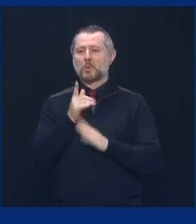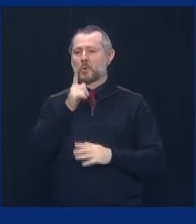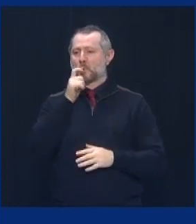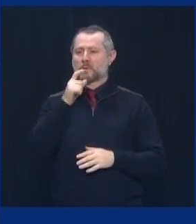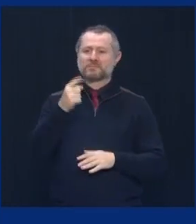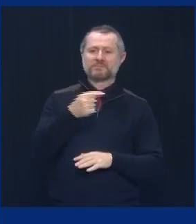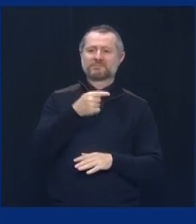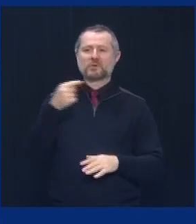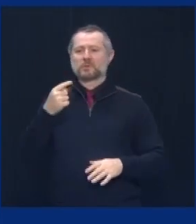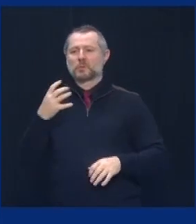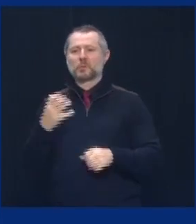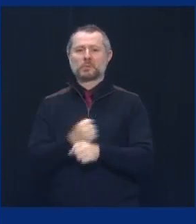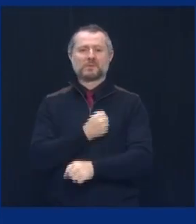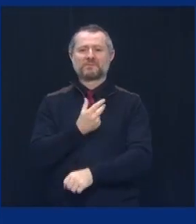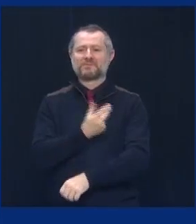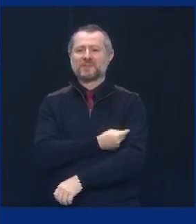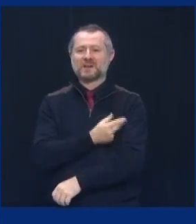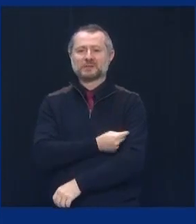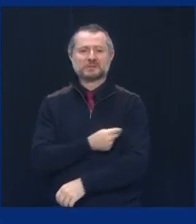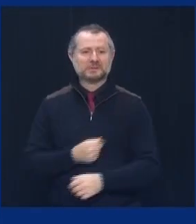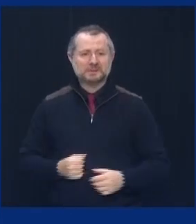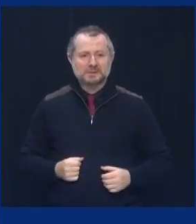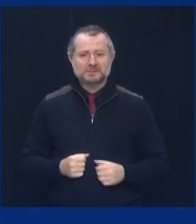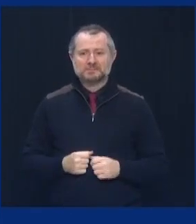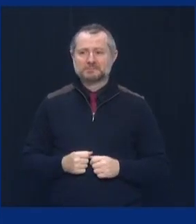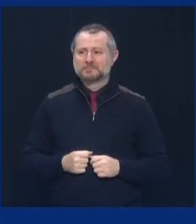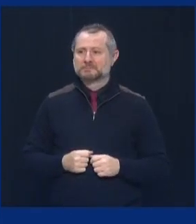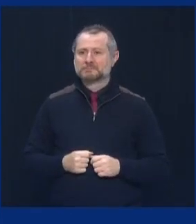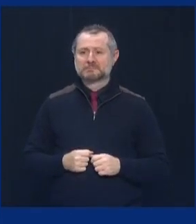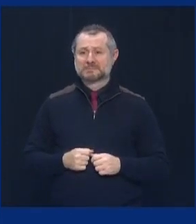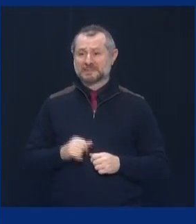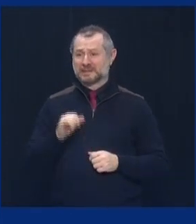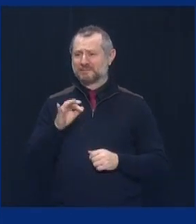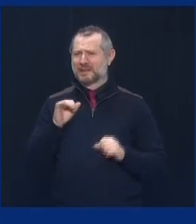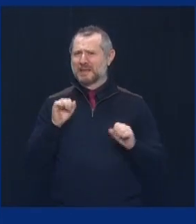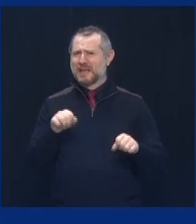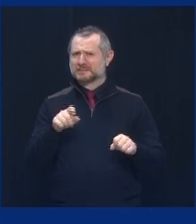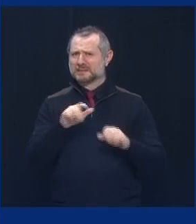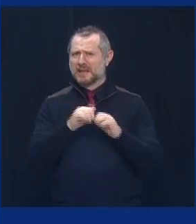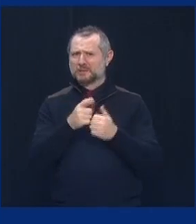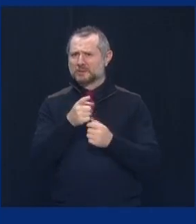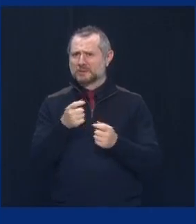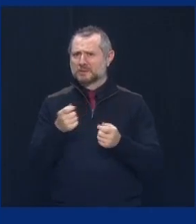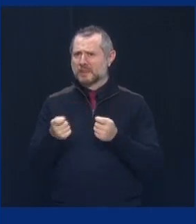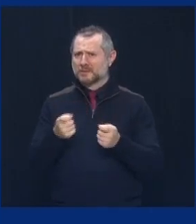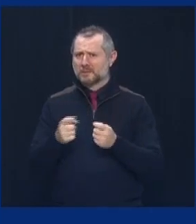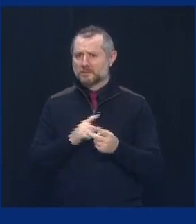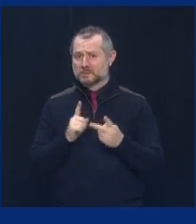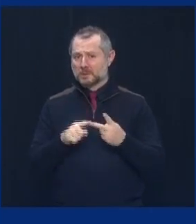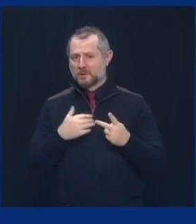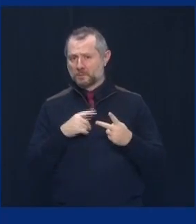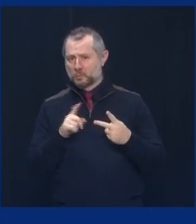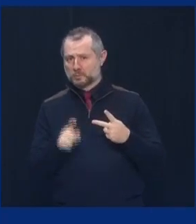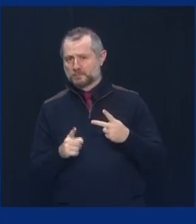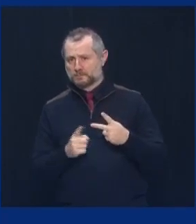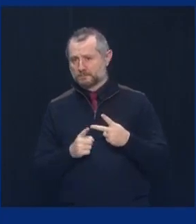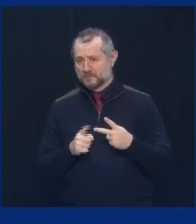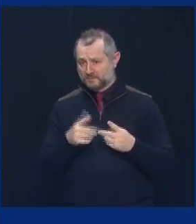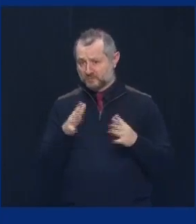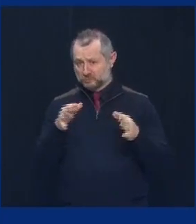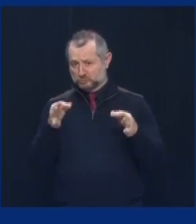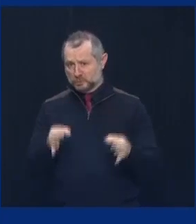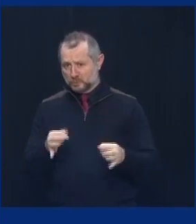the vaccine? And if you are, how are you going to deal with that? And then just a secondary question, have you made a decision on winter sports